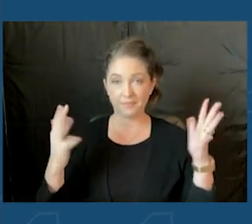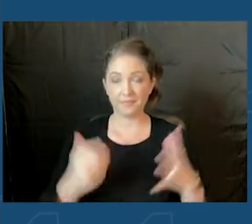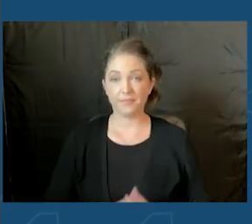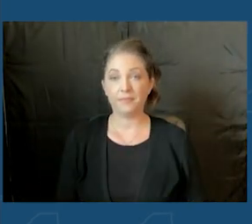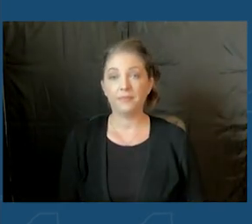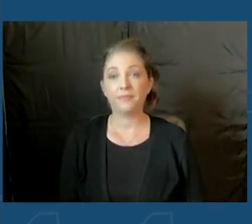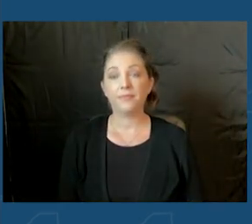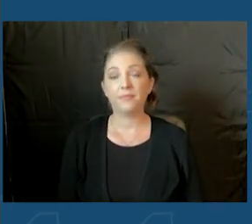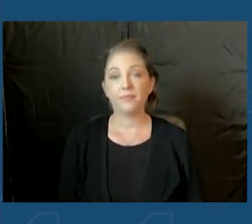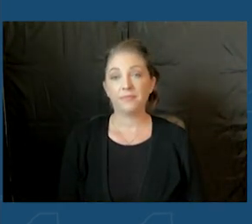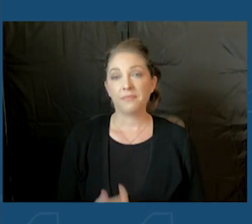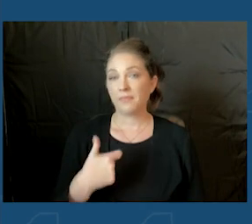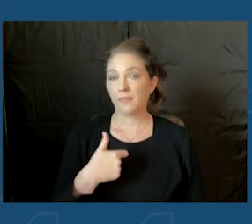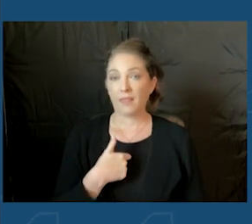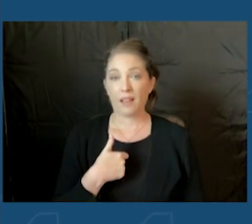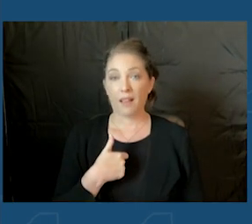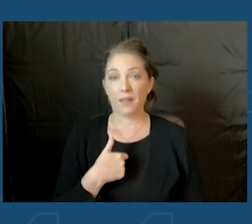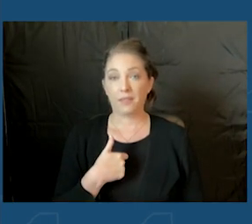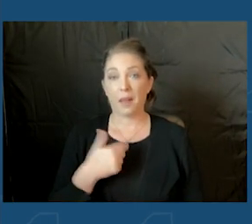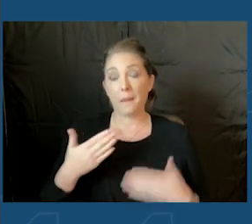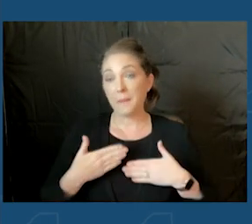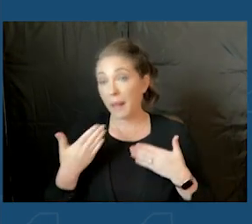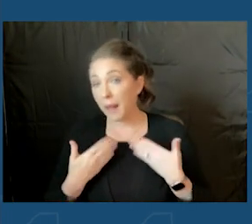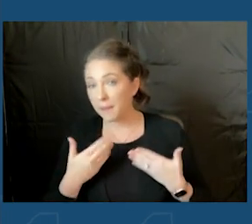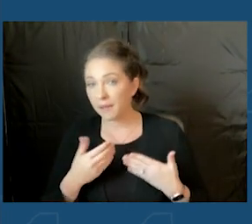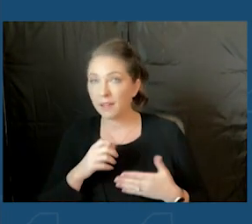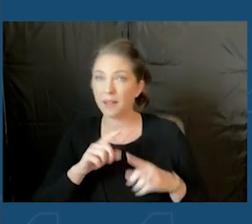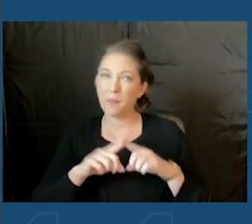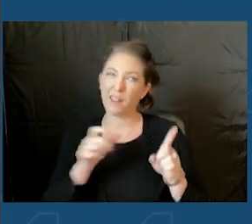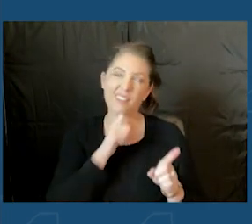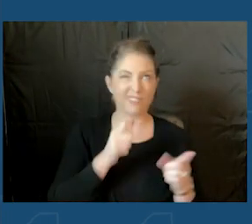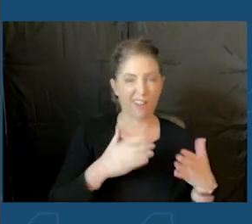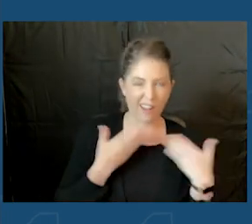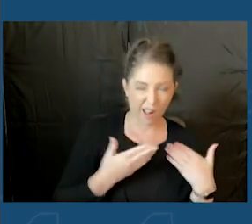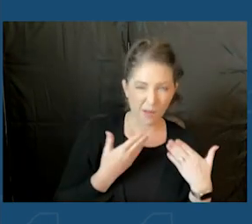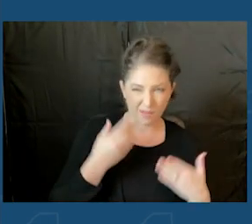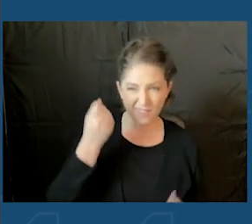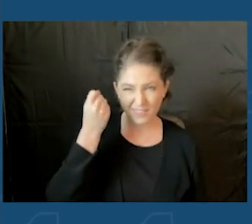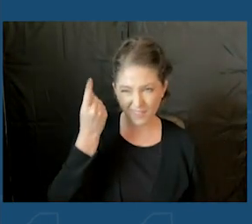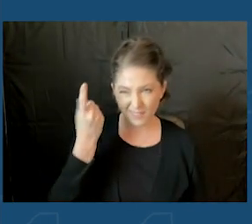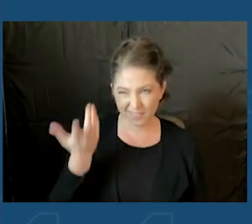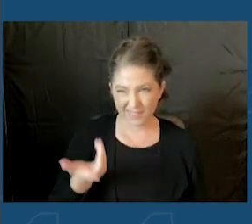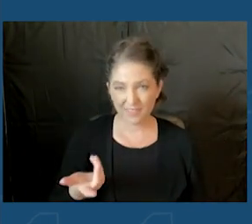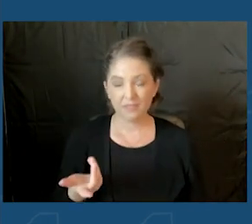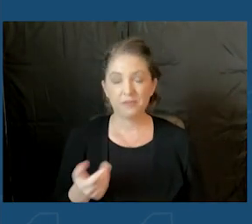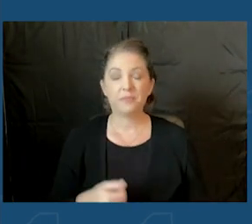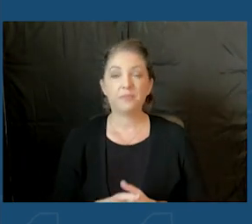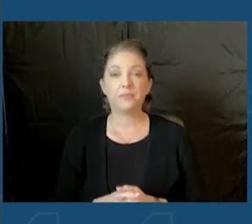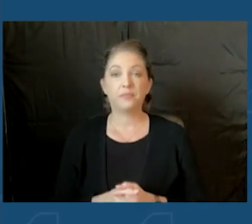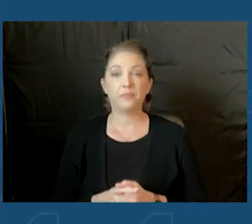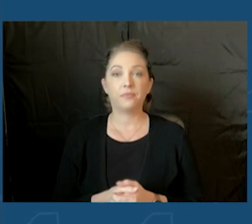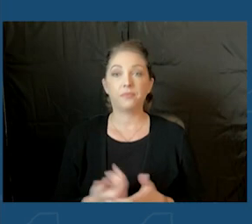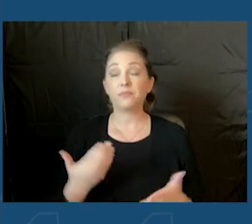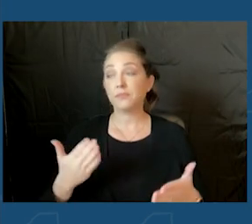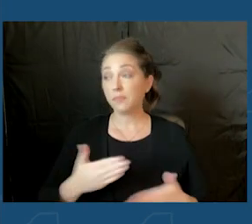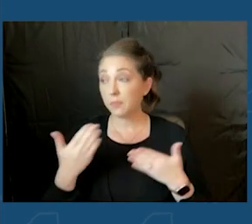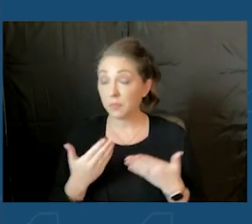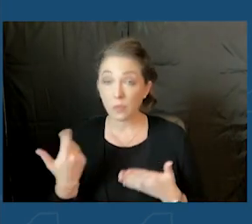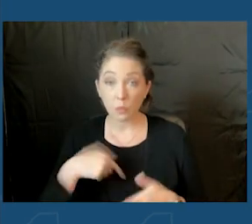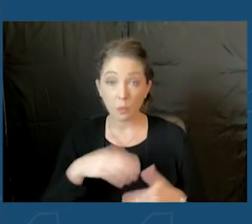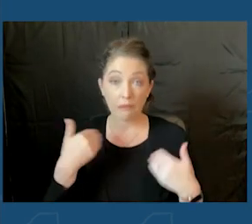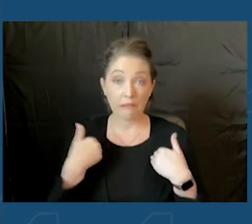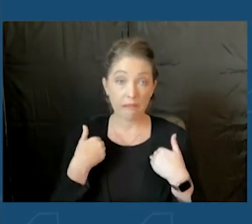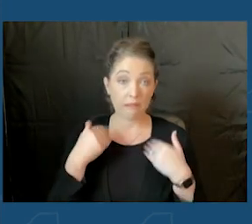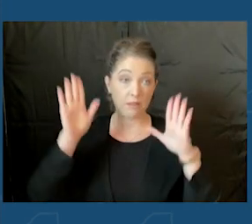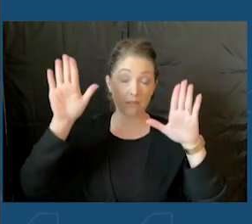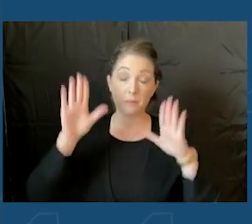I am just I'm happy, but I'm not happy to be here. Certainly happy that we have the great